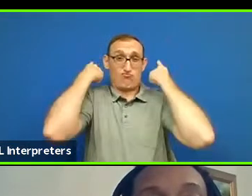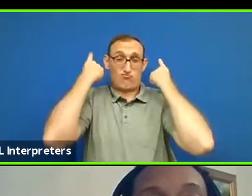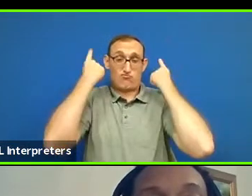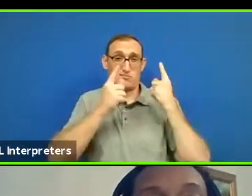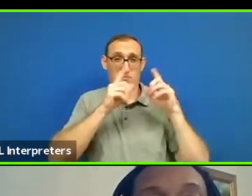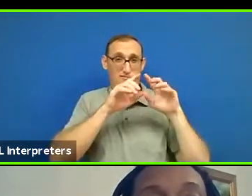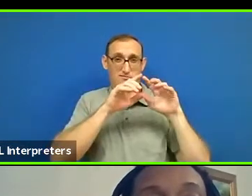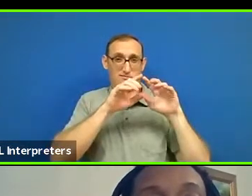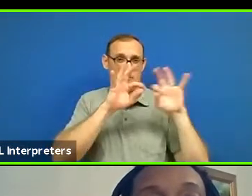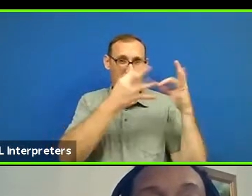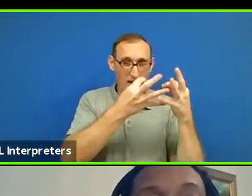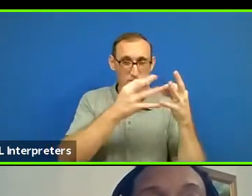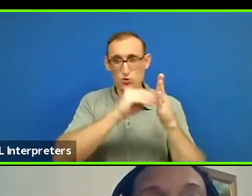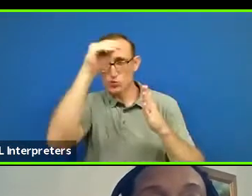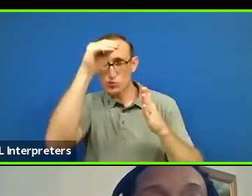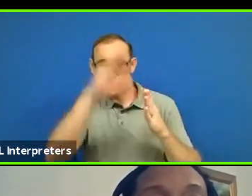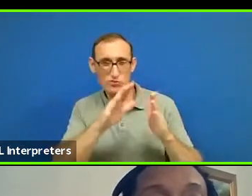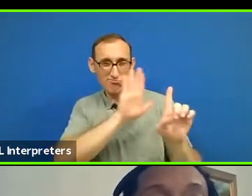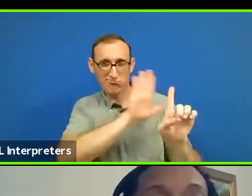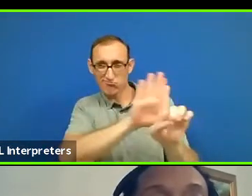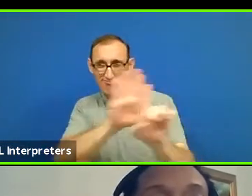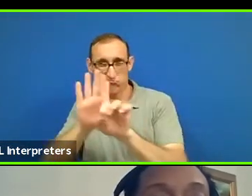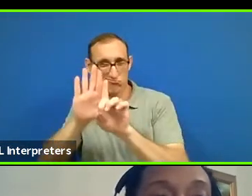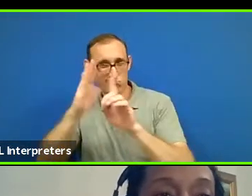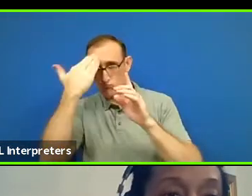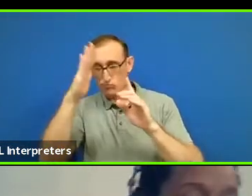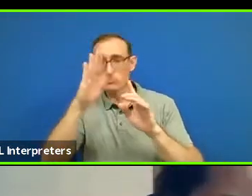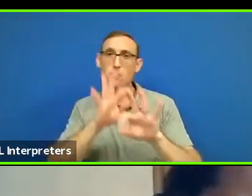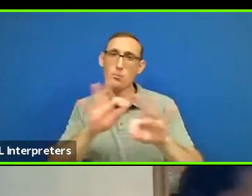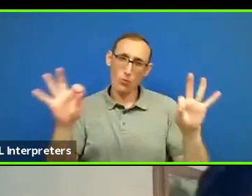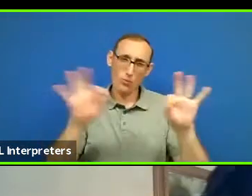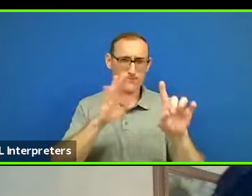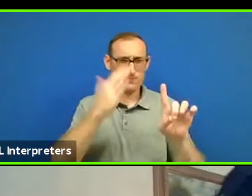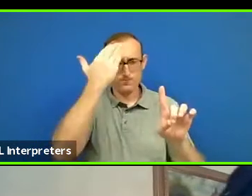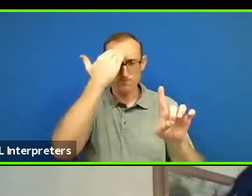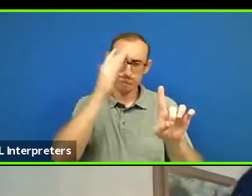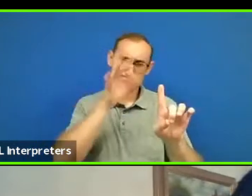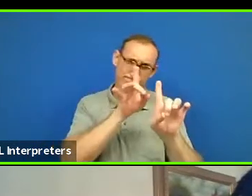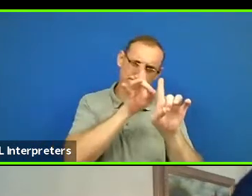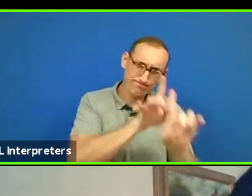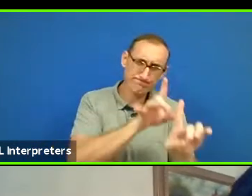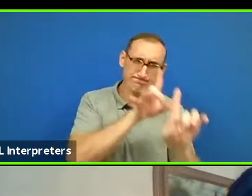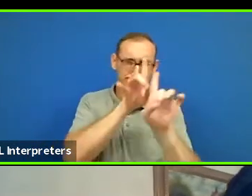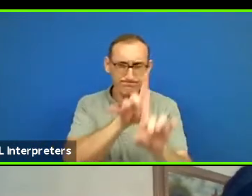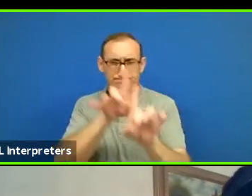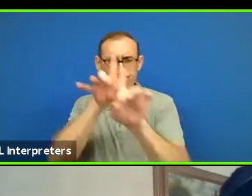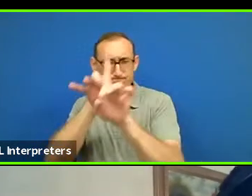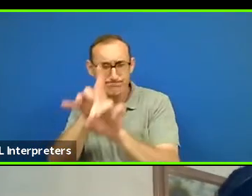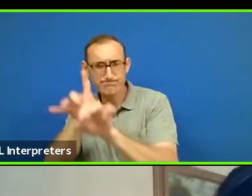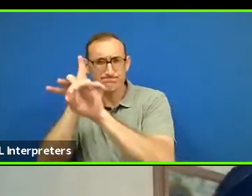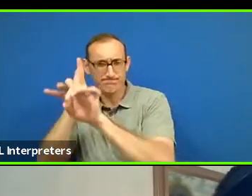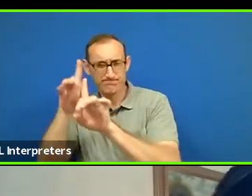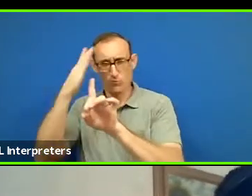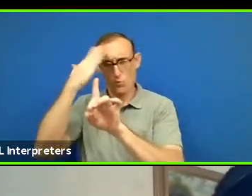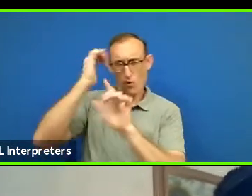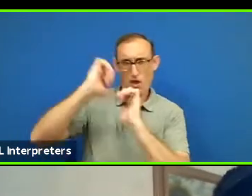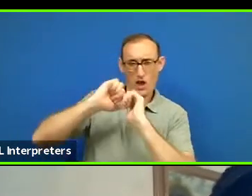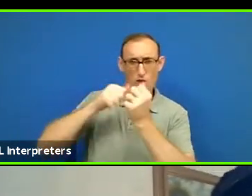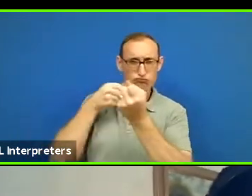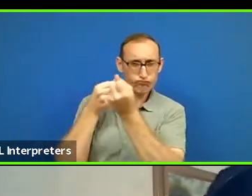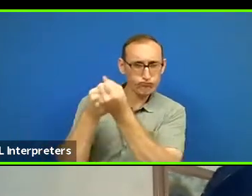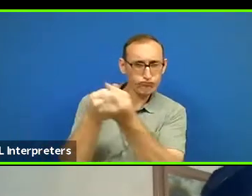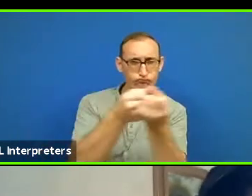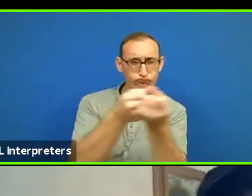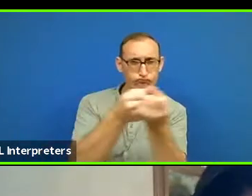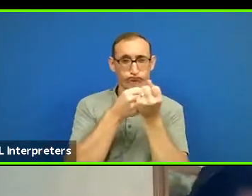your students, right? Knowing who your students are and what their needs are, and understanding the better ways of meeting their needs. Maybe that's too